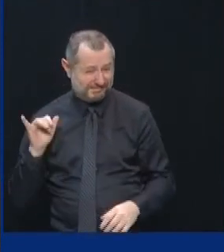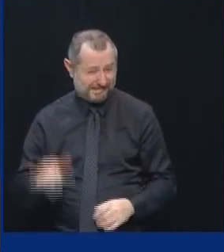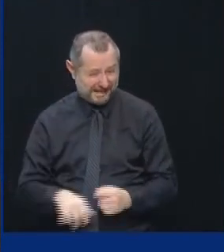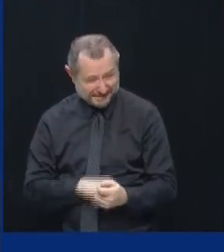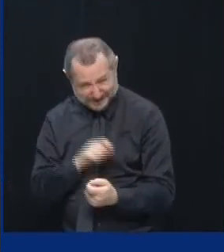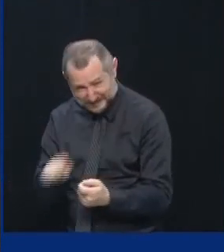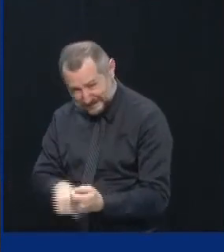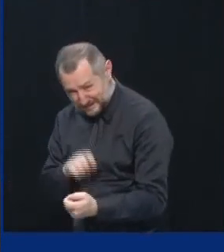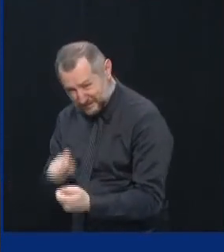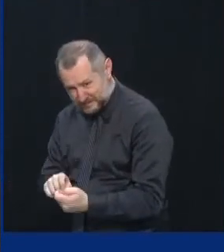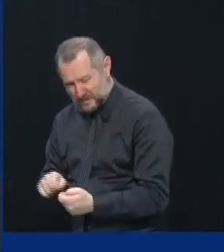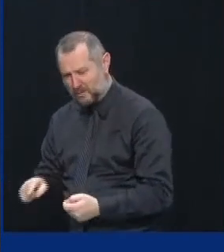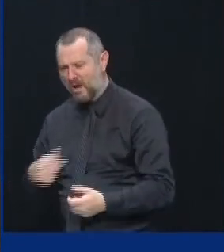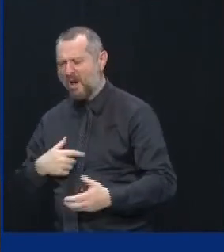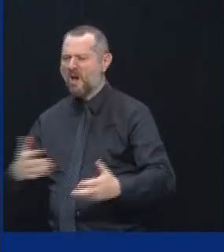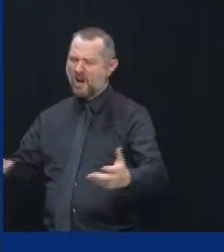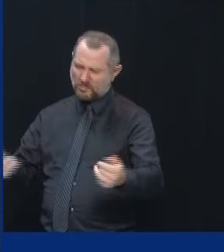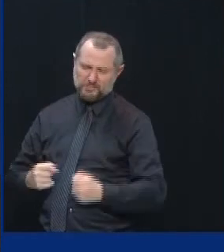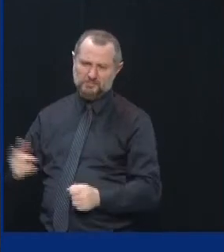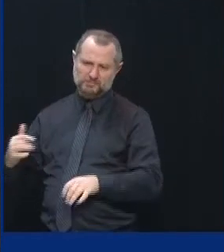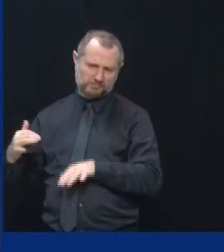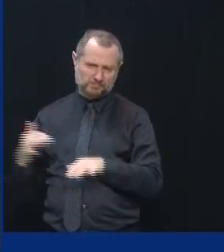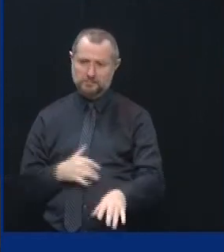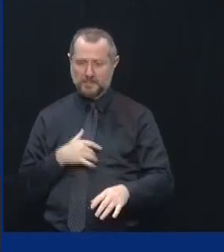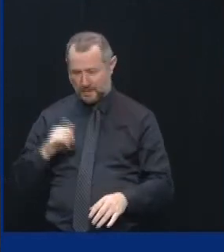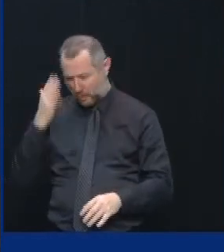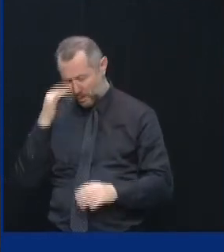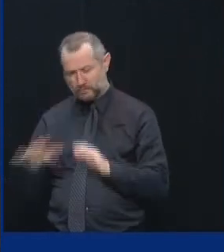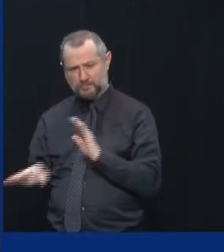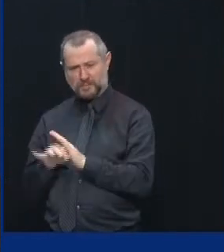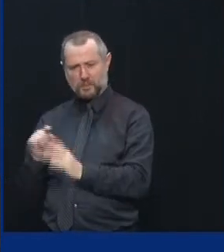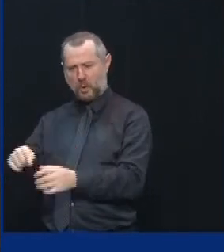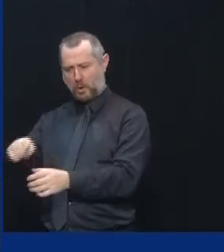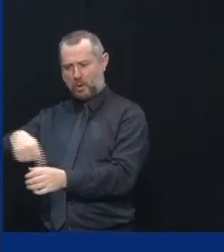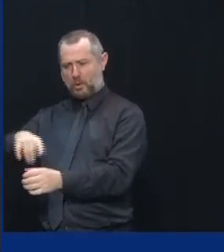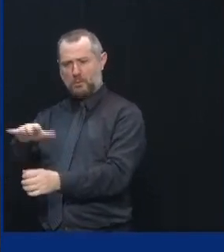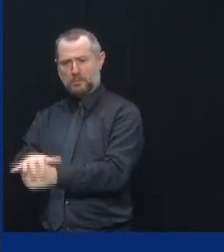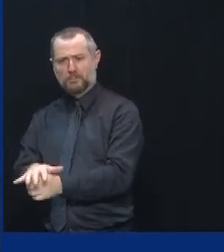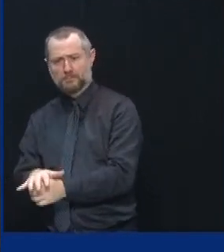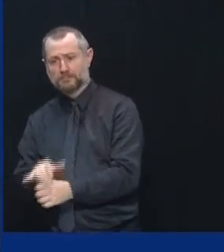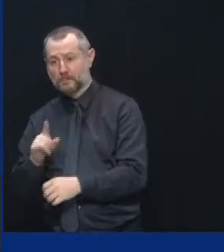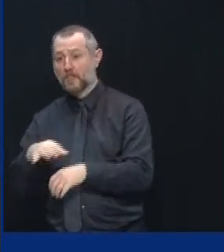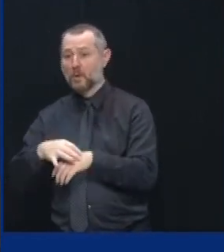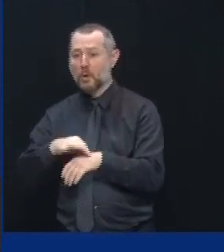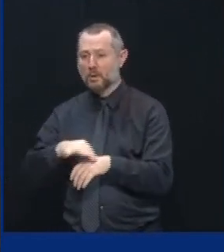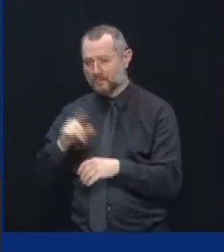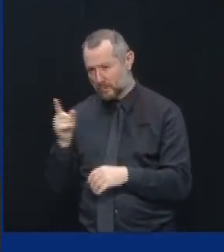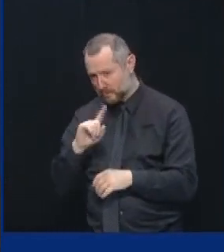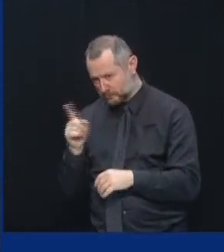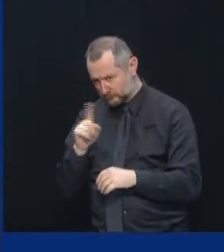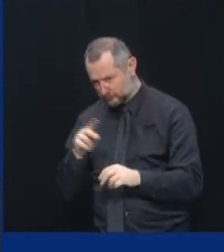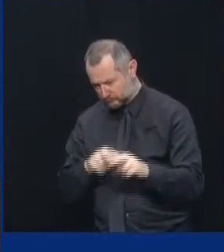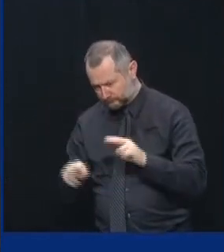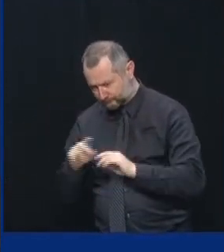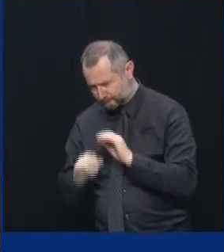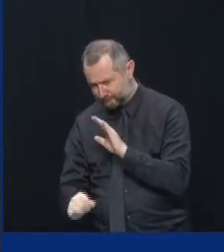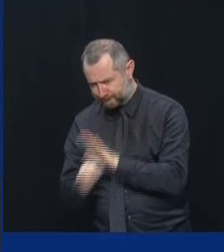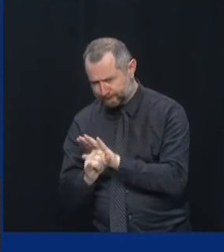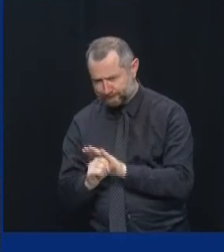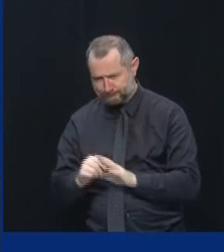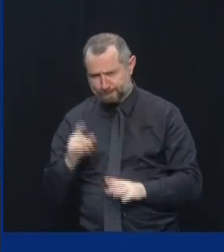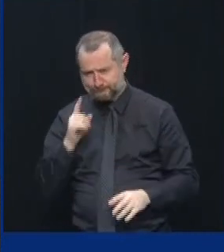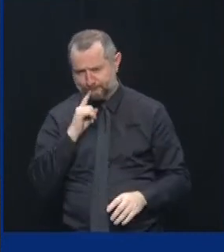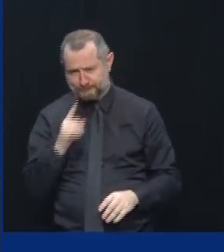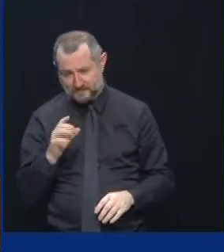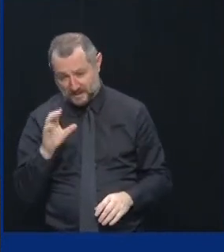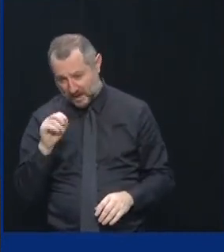attract. So look at the locations, and then the geographic identification is by county.